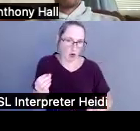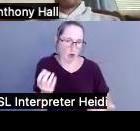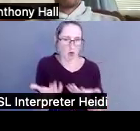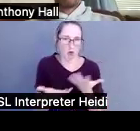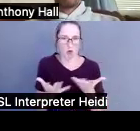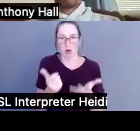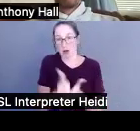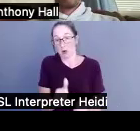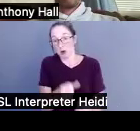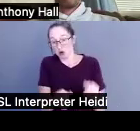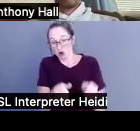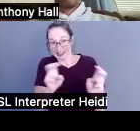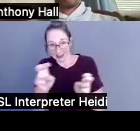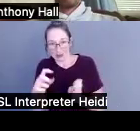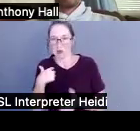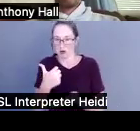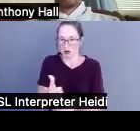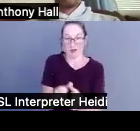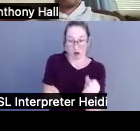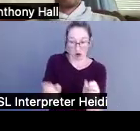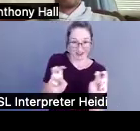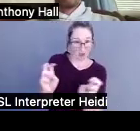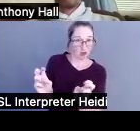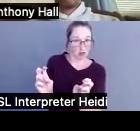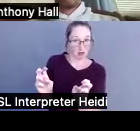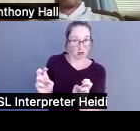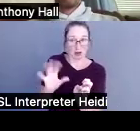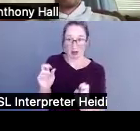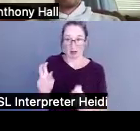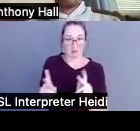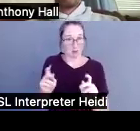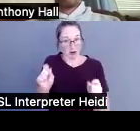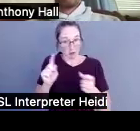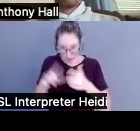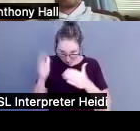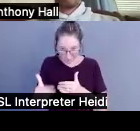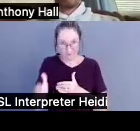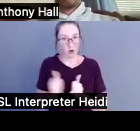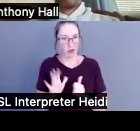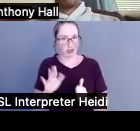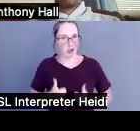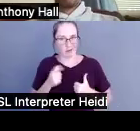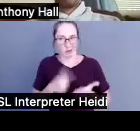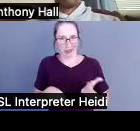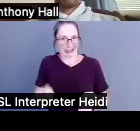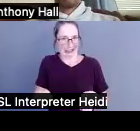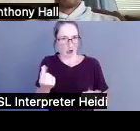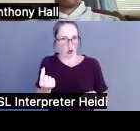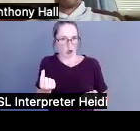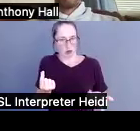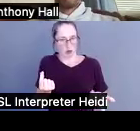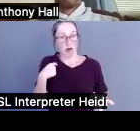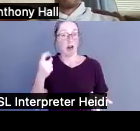your car issue. We helped with the car issue, and these people were able to move on with what they needed to do. And I think that